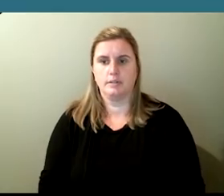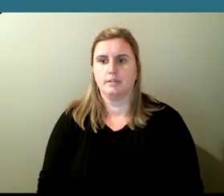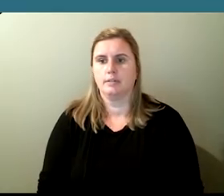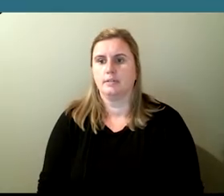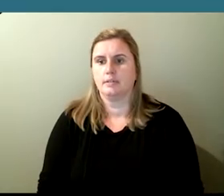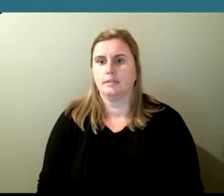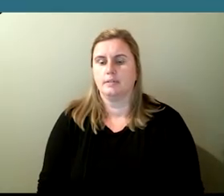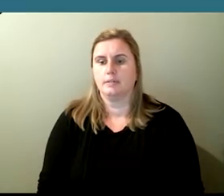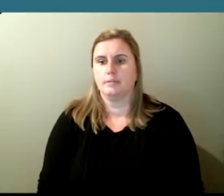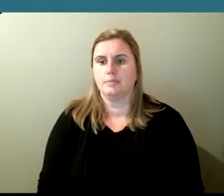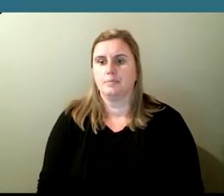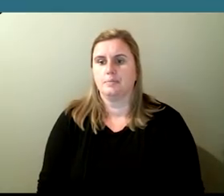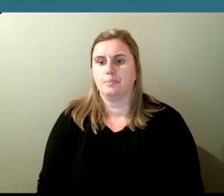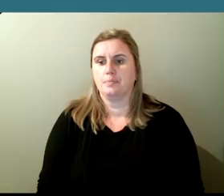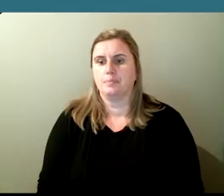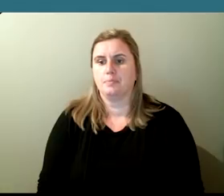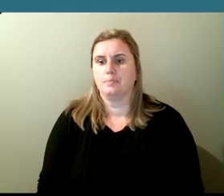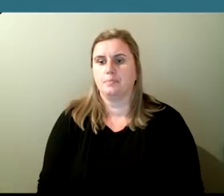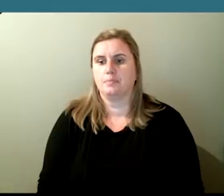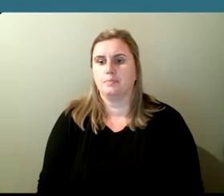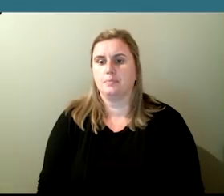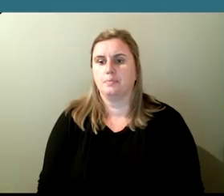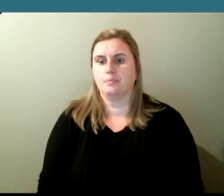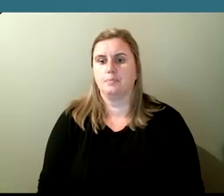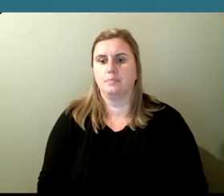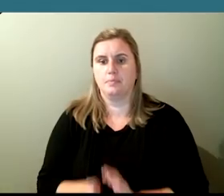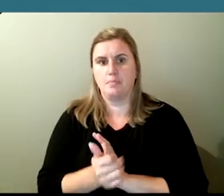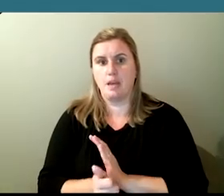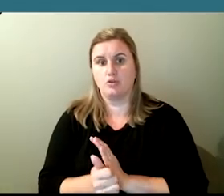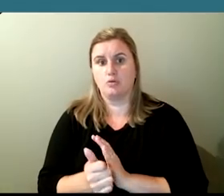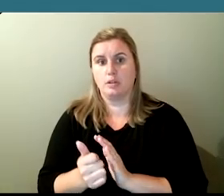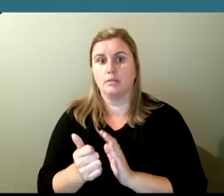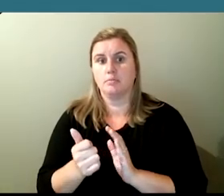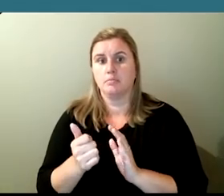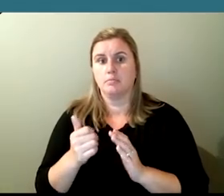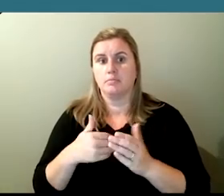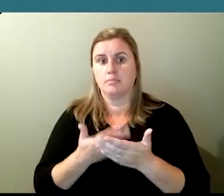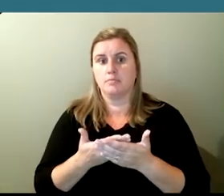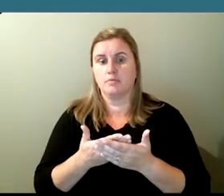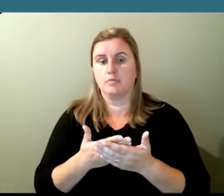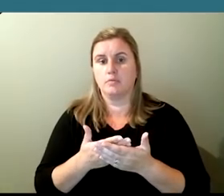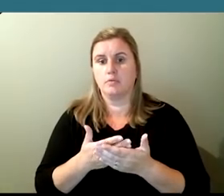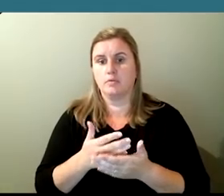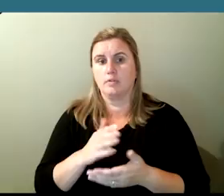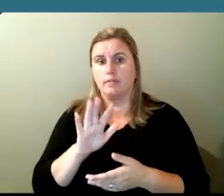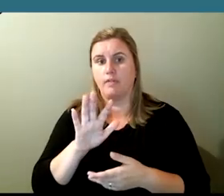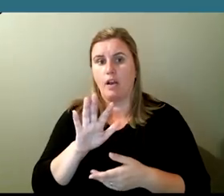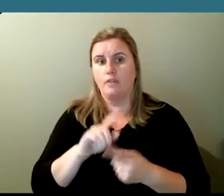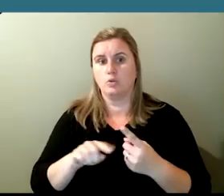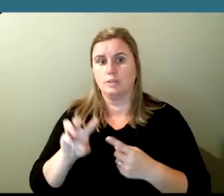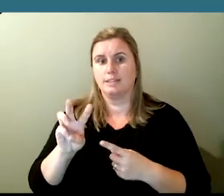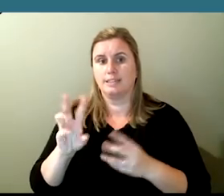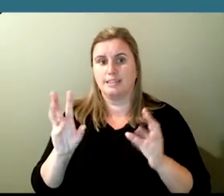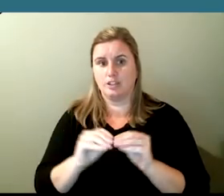And in most cases, of course, training reached mastery criteria within 5 to 6